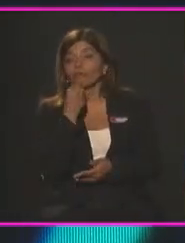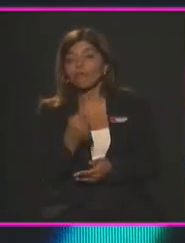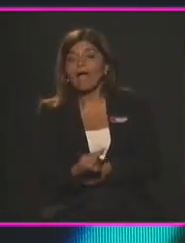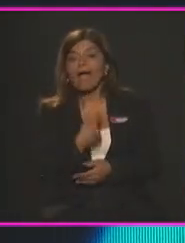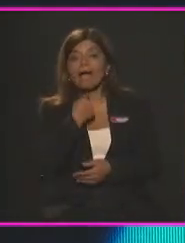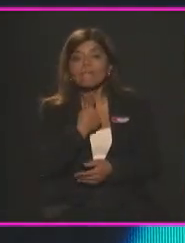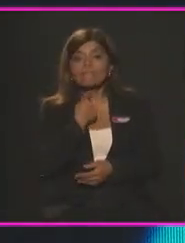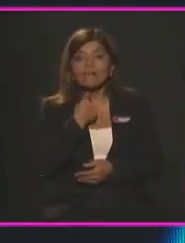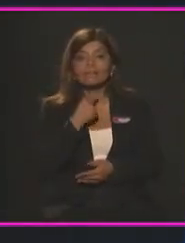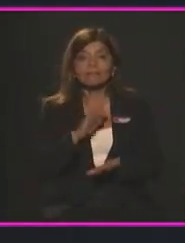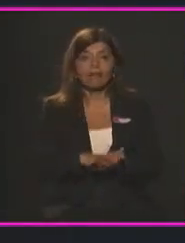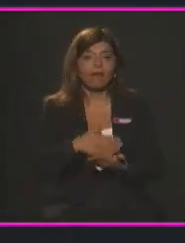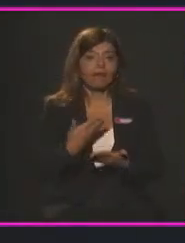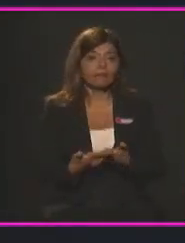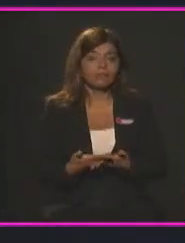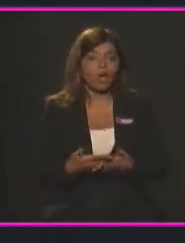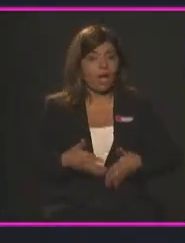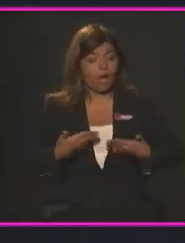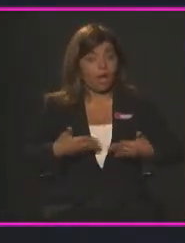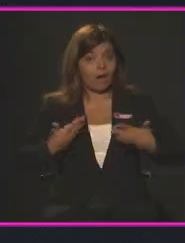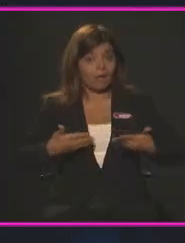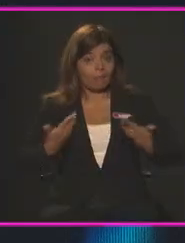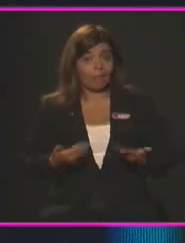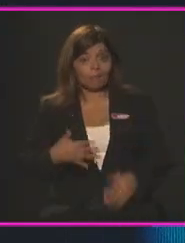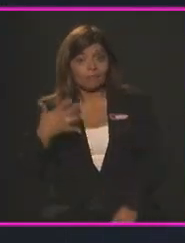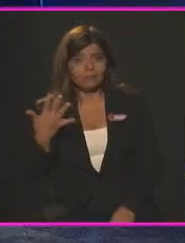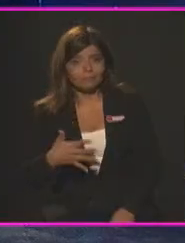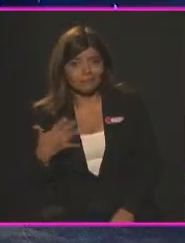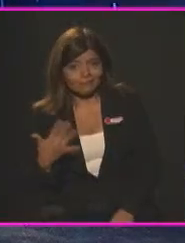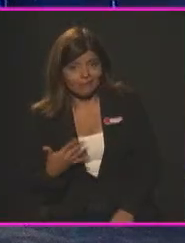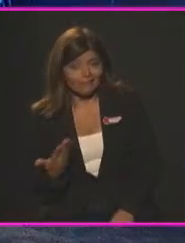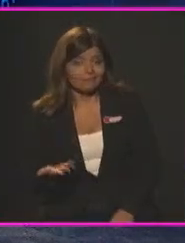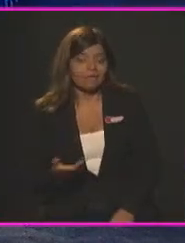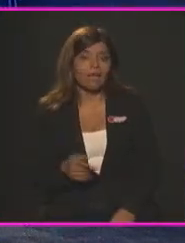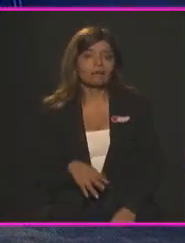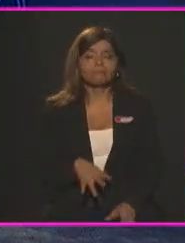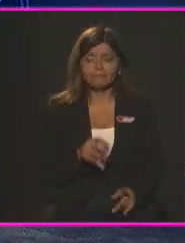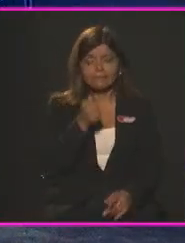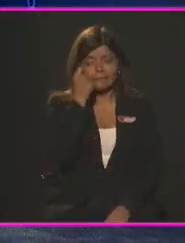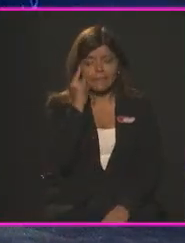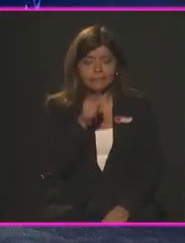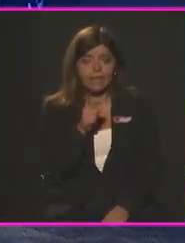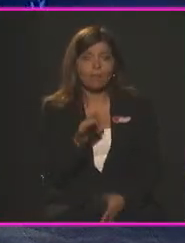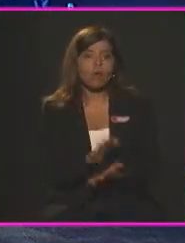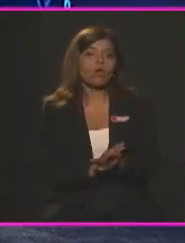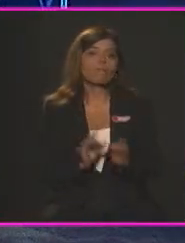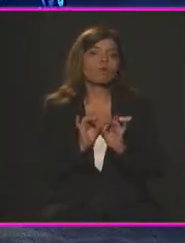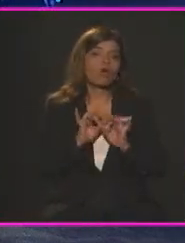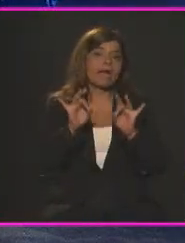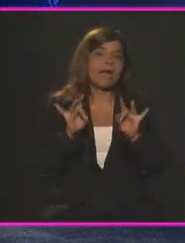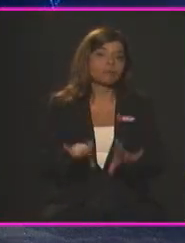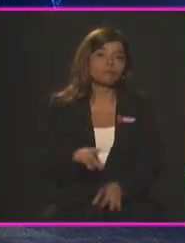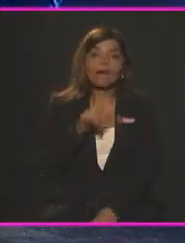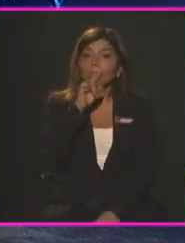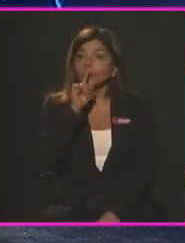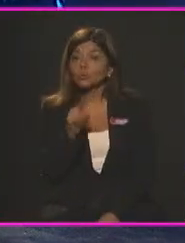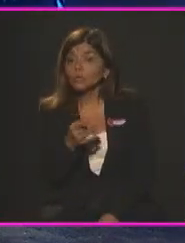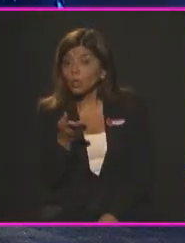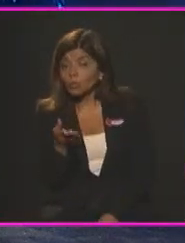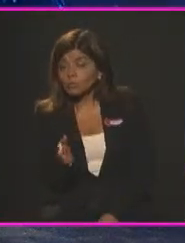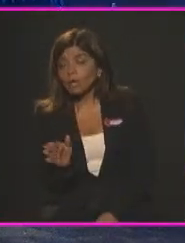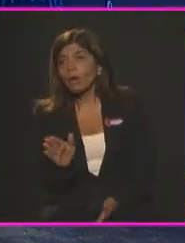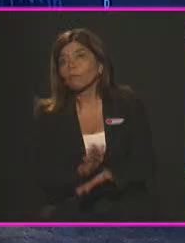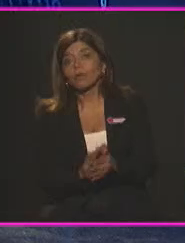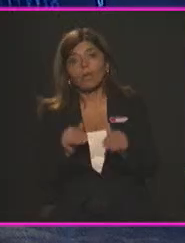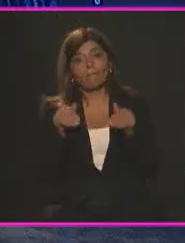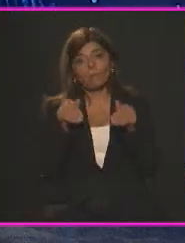recognize. So in the SMILES trial in Australia, they wondered, if you have major depression, could you cure it and